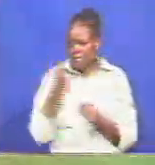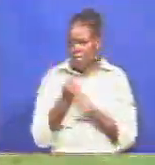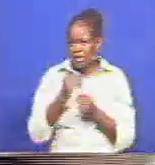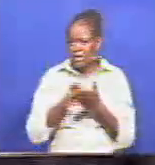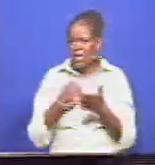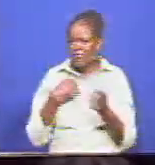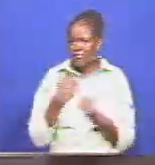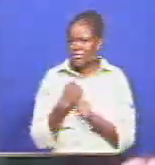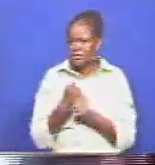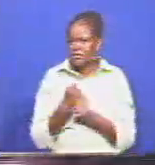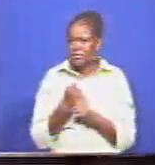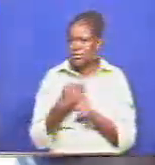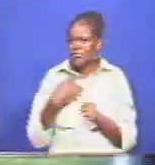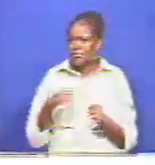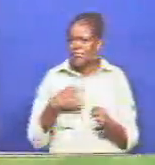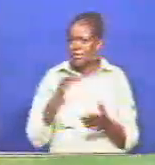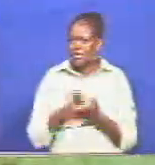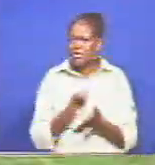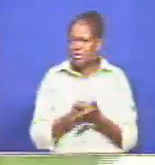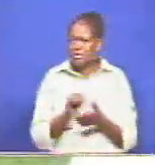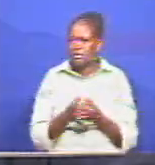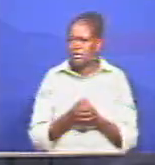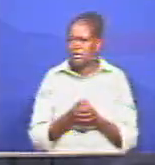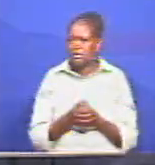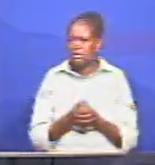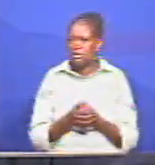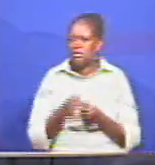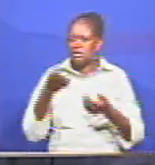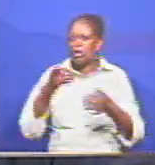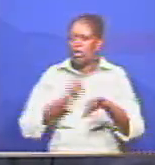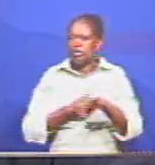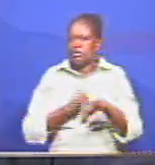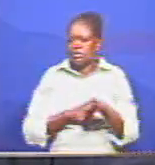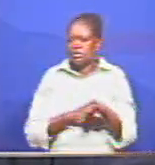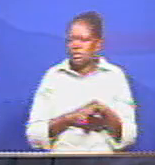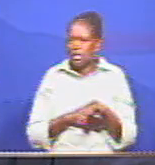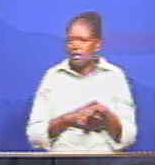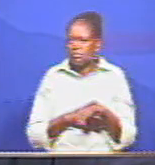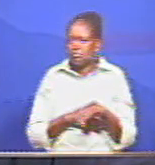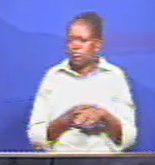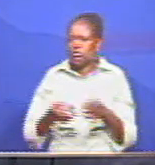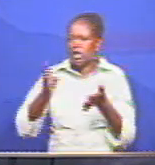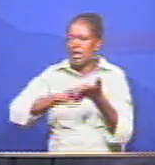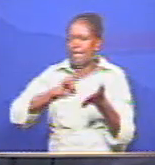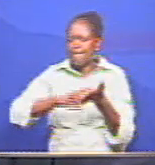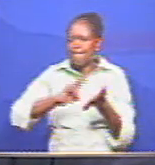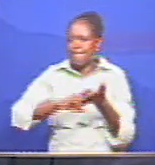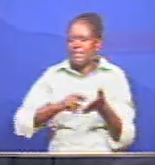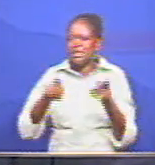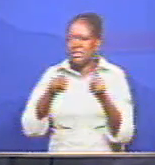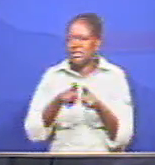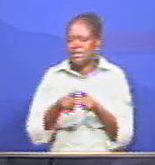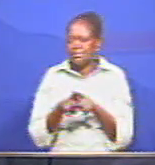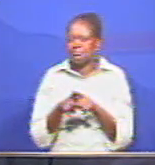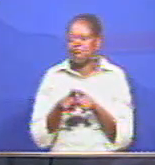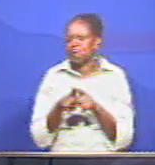So my feeling is that it is time mm-hmm. not to repeat the same, to see